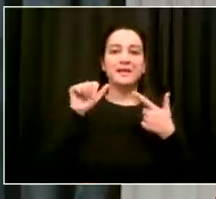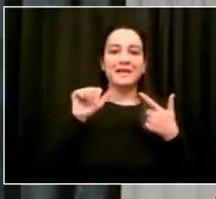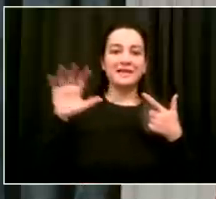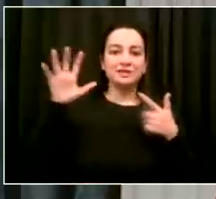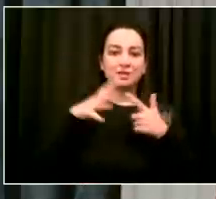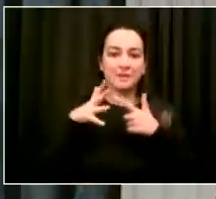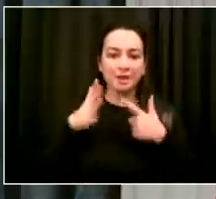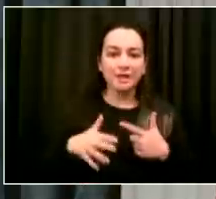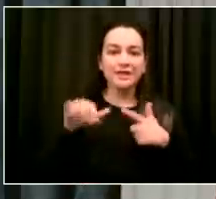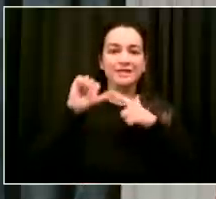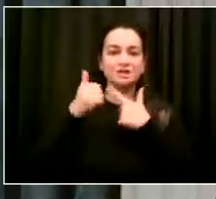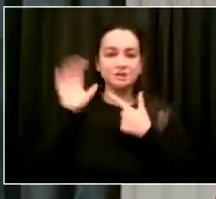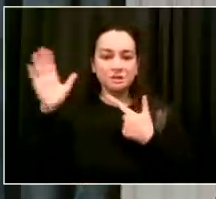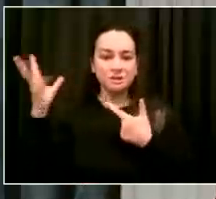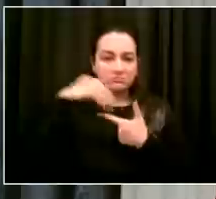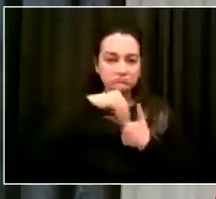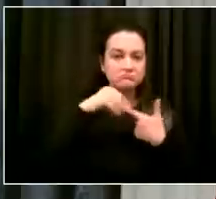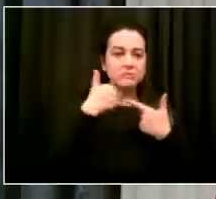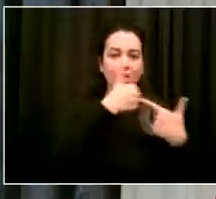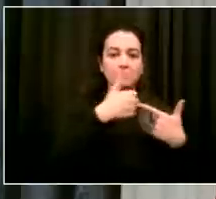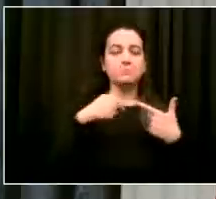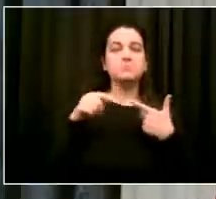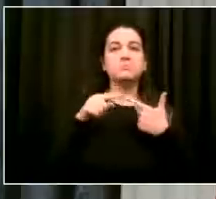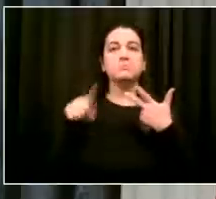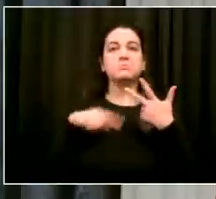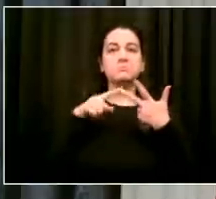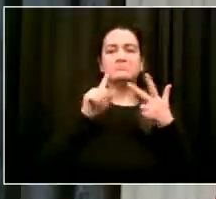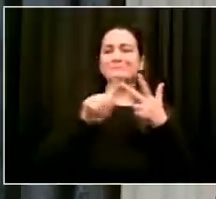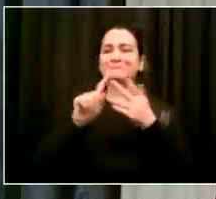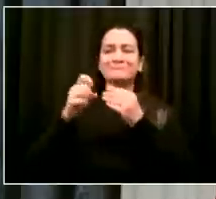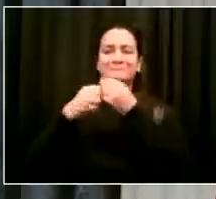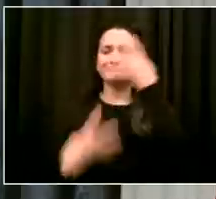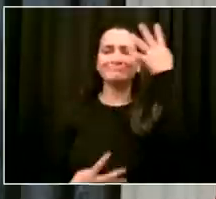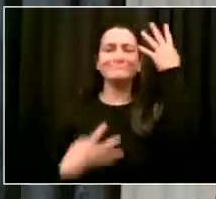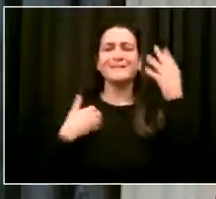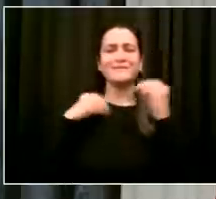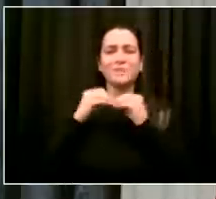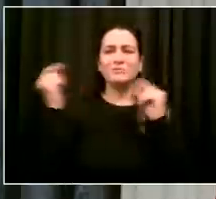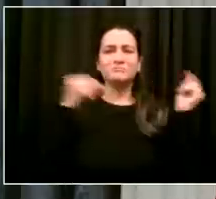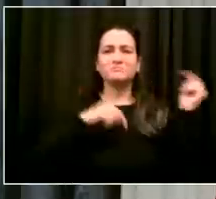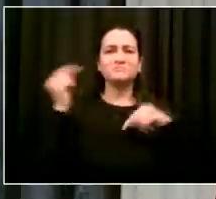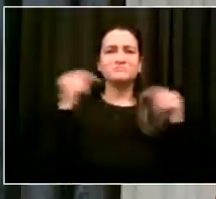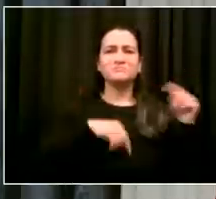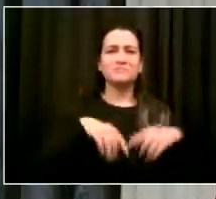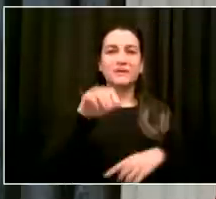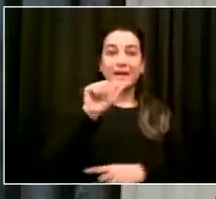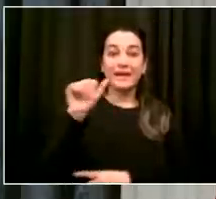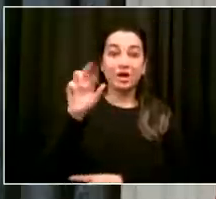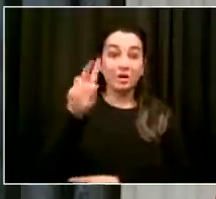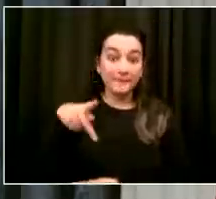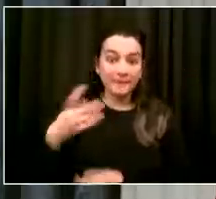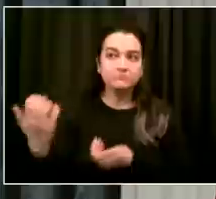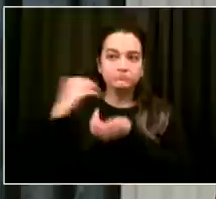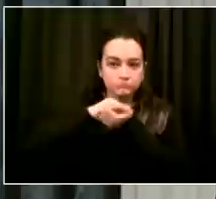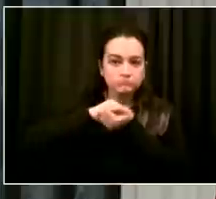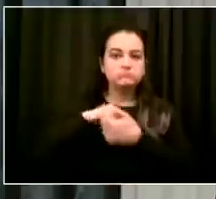And AARP, of course, how I would never forget AARP. They are trusted